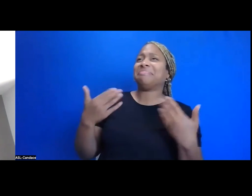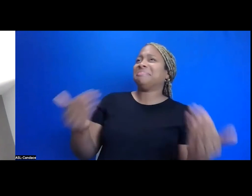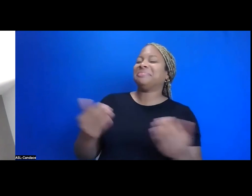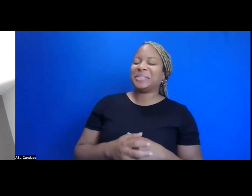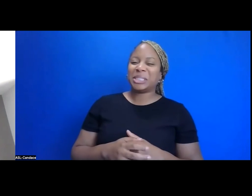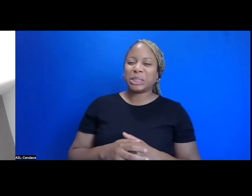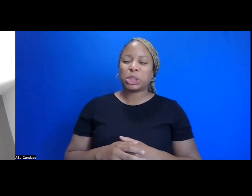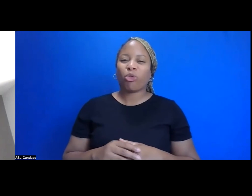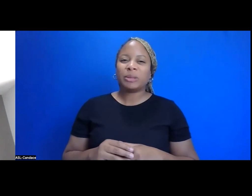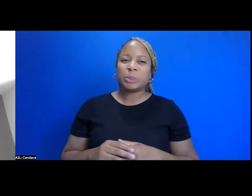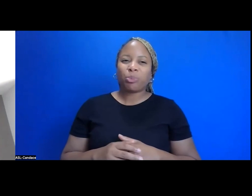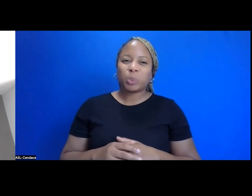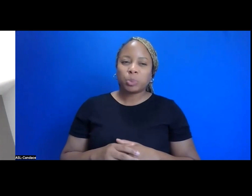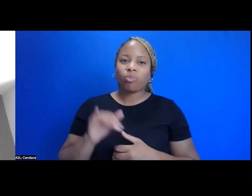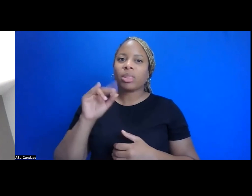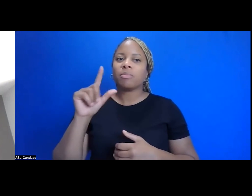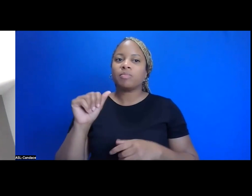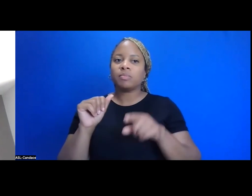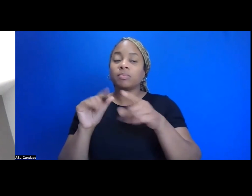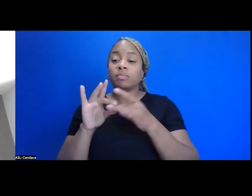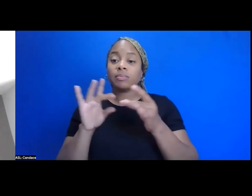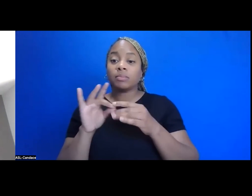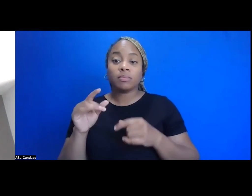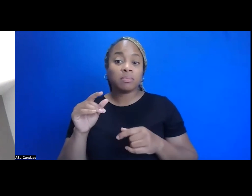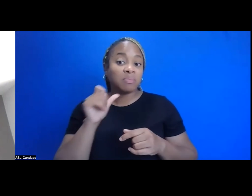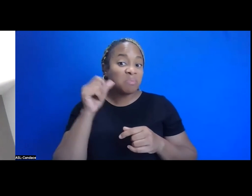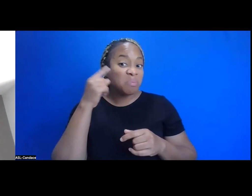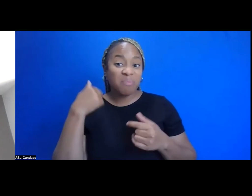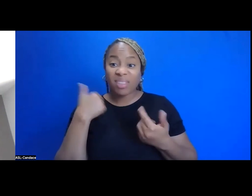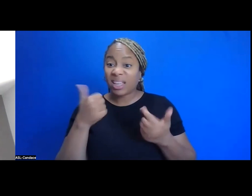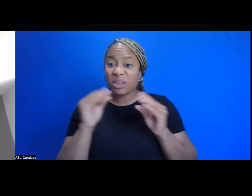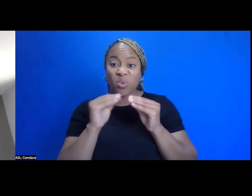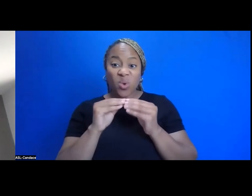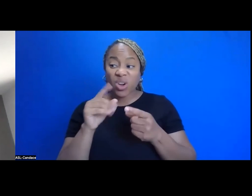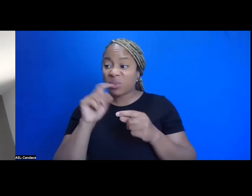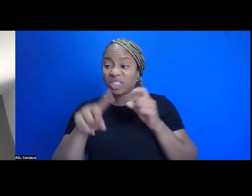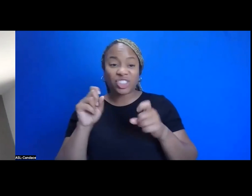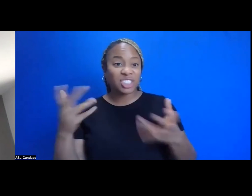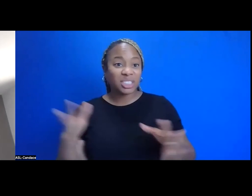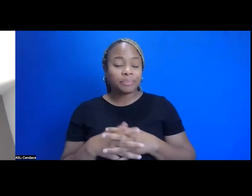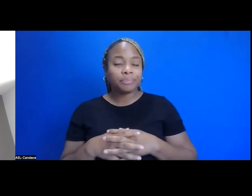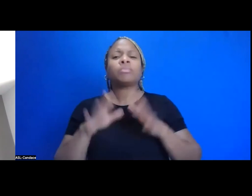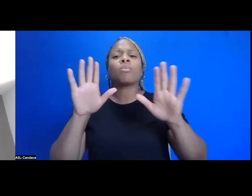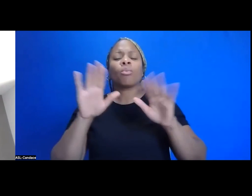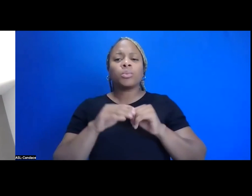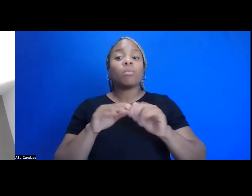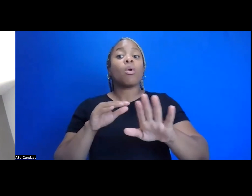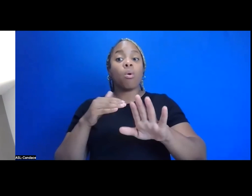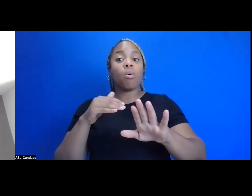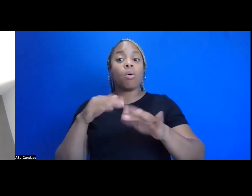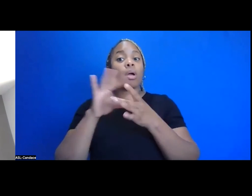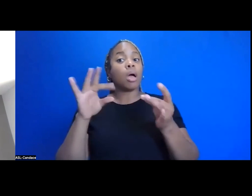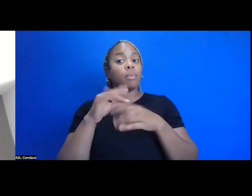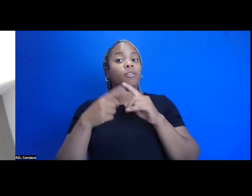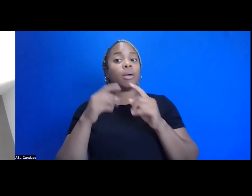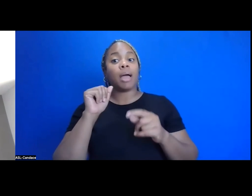Okay. I don't think we have any more questions. Although we have a comment here from